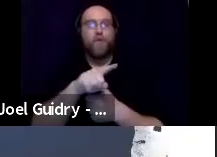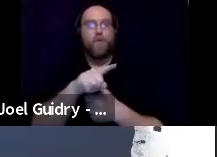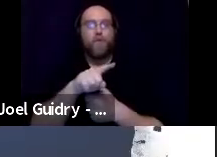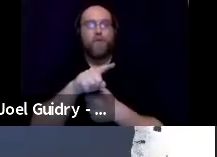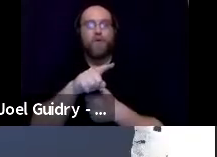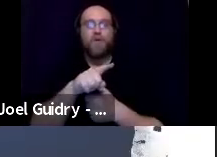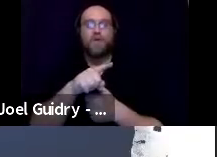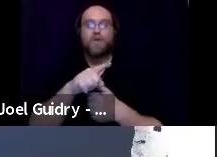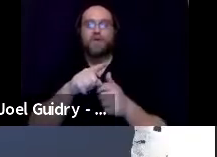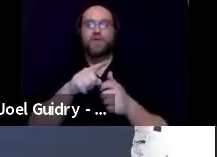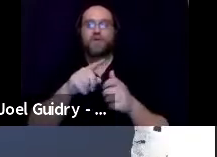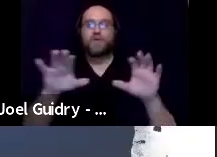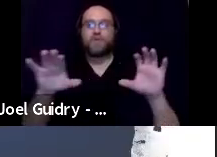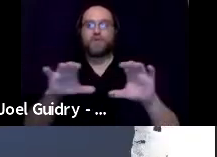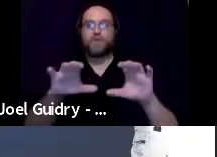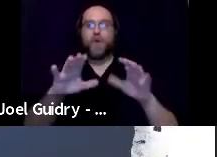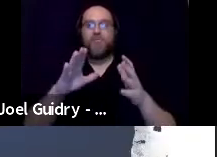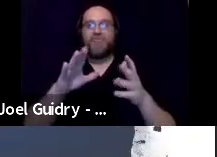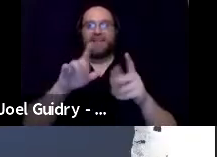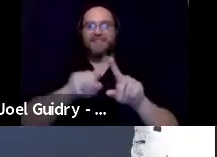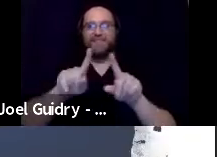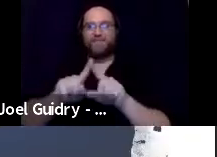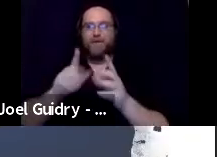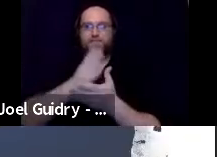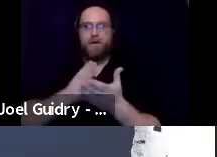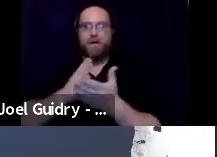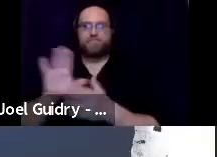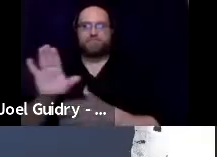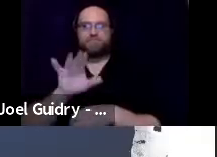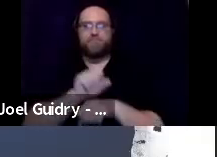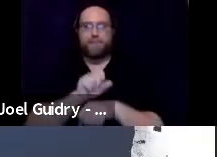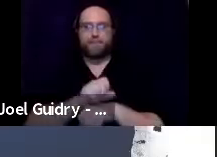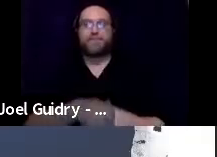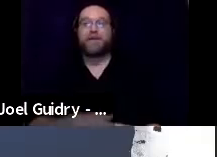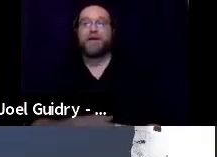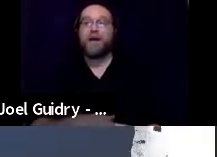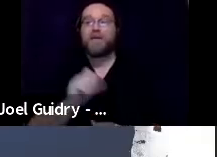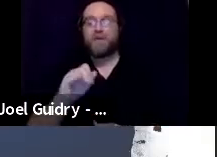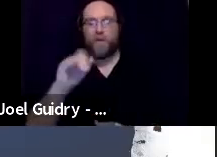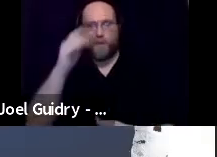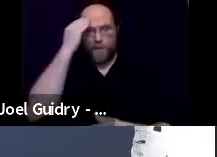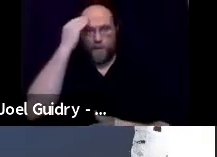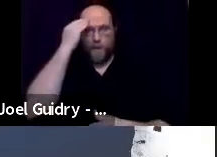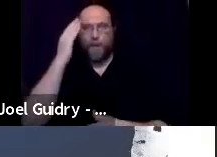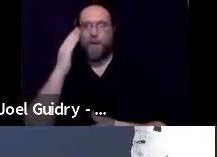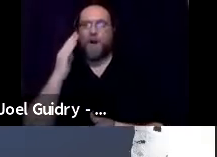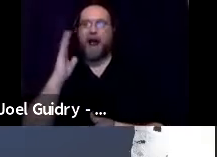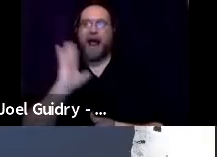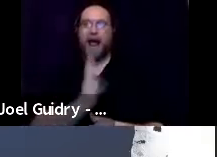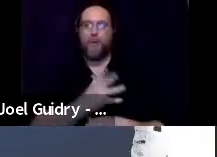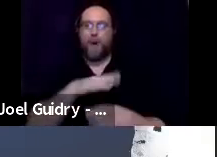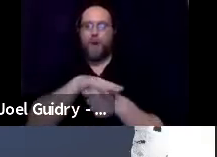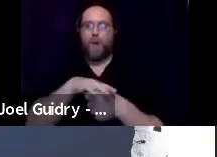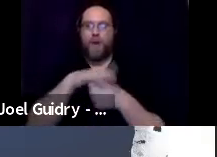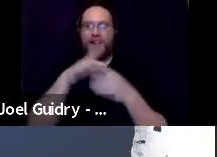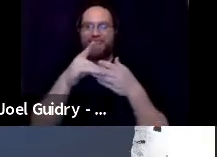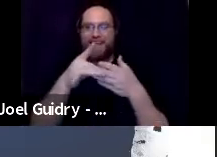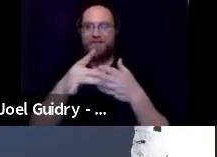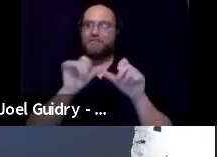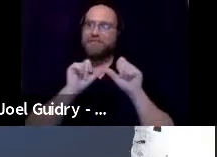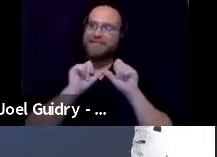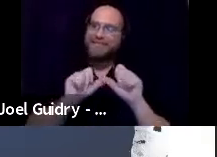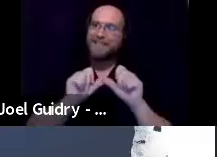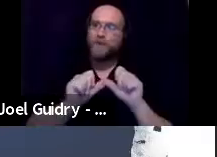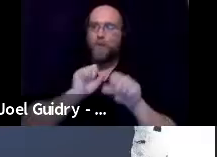those different pieces. And know that our local leaders are constantly working on this to